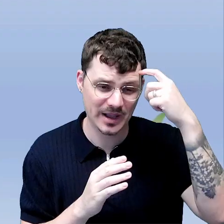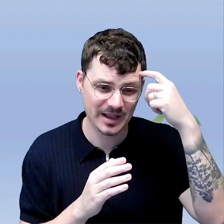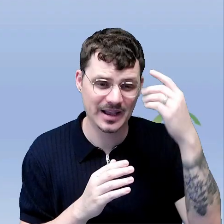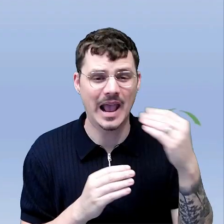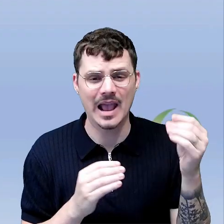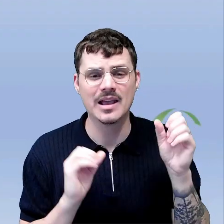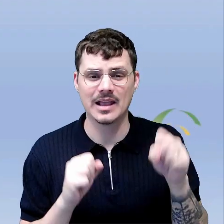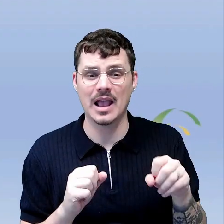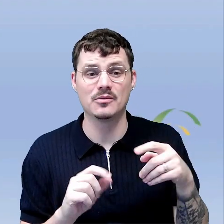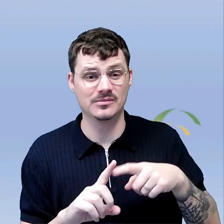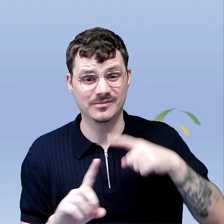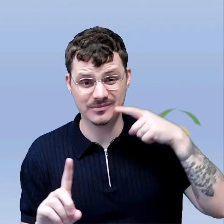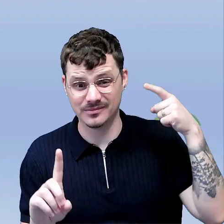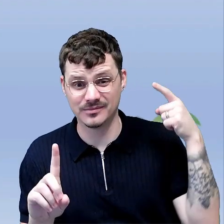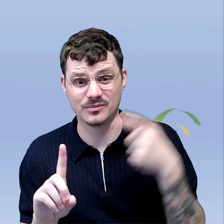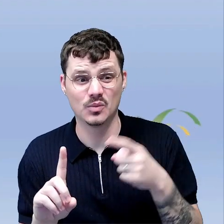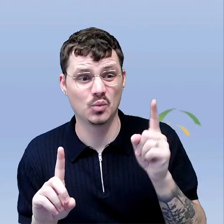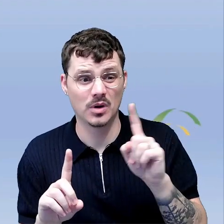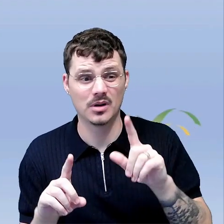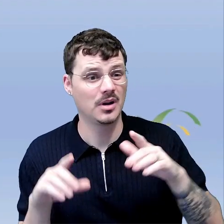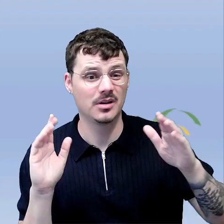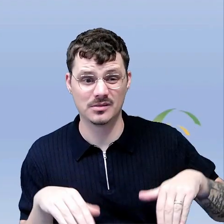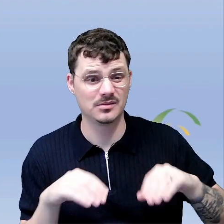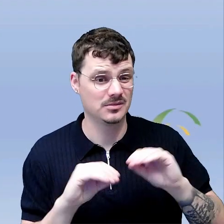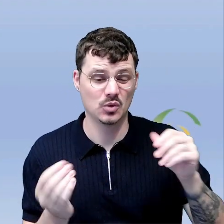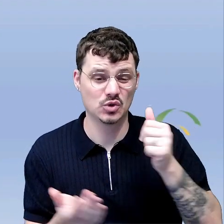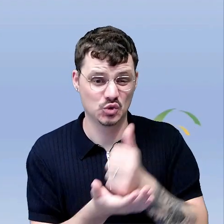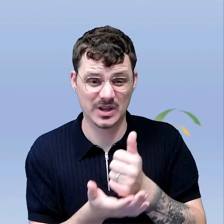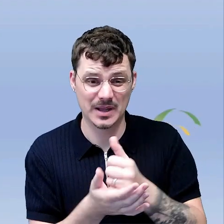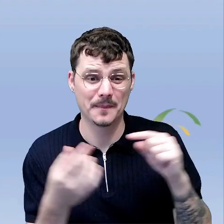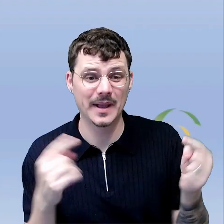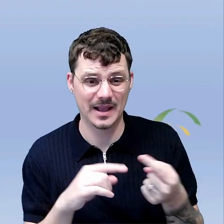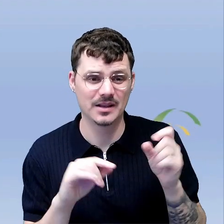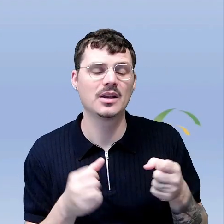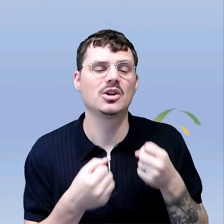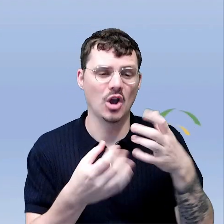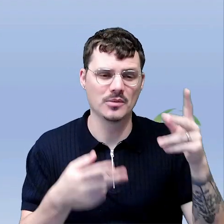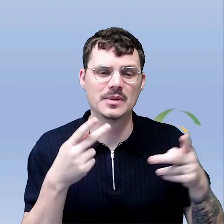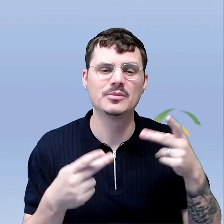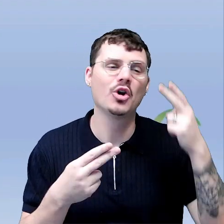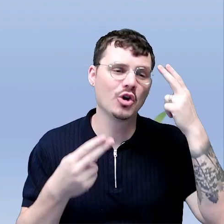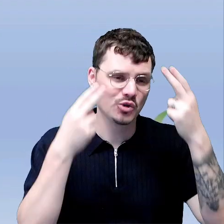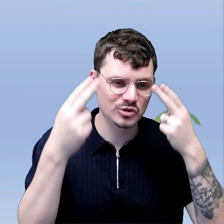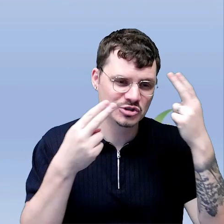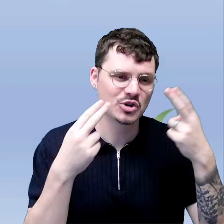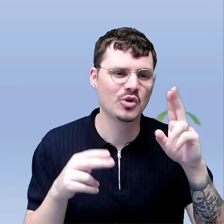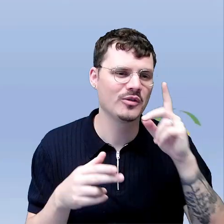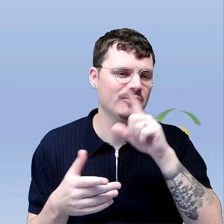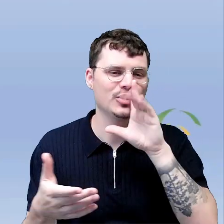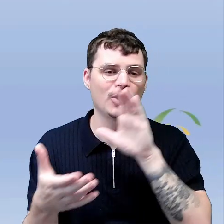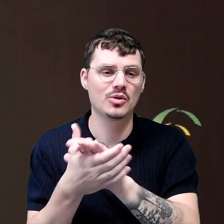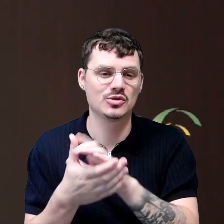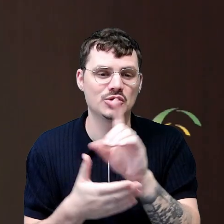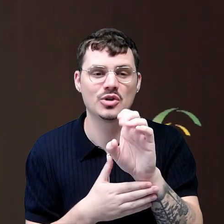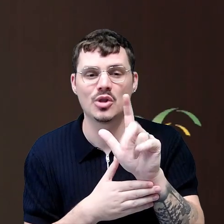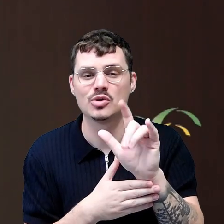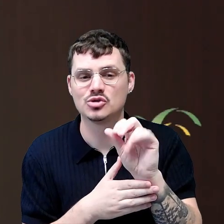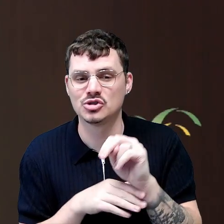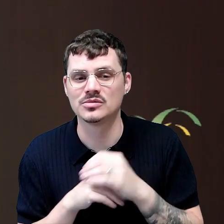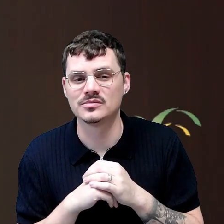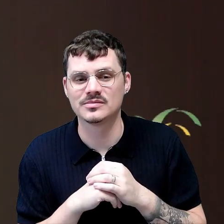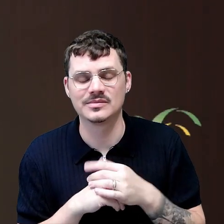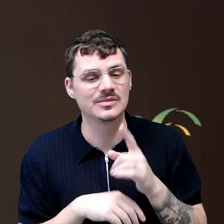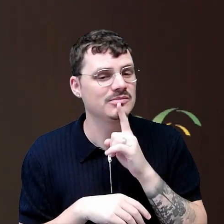it can be to the point where untreated pain can cause people to have hallucinations and delusions. It's